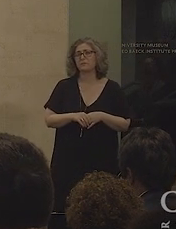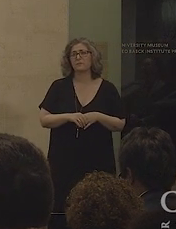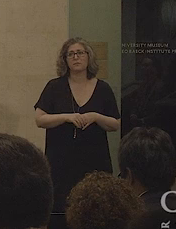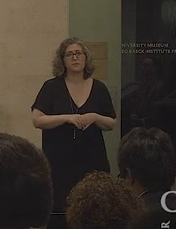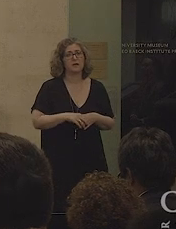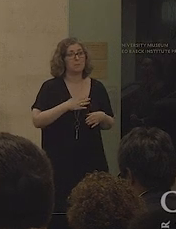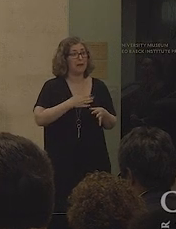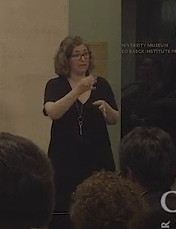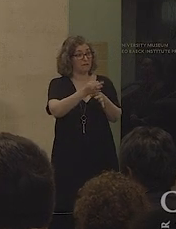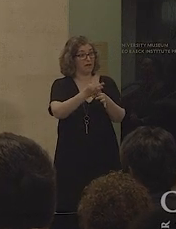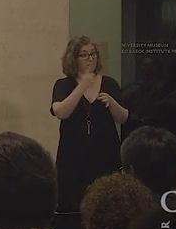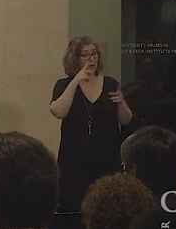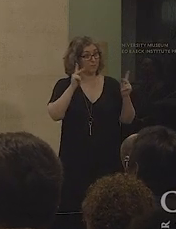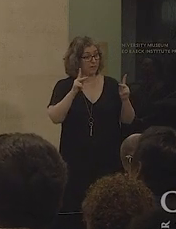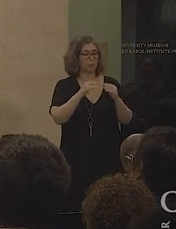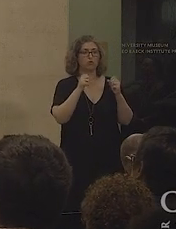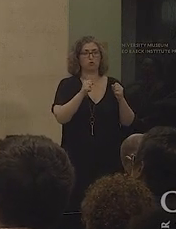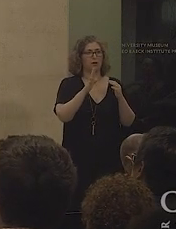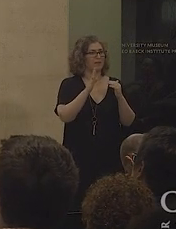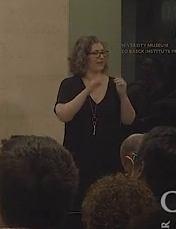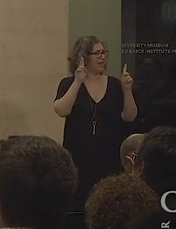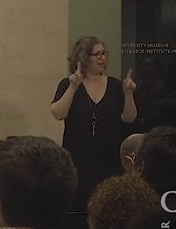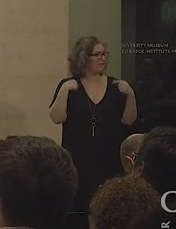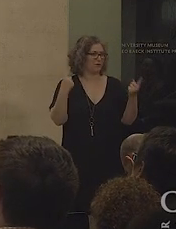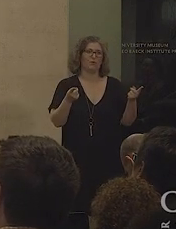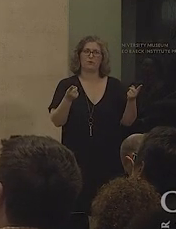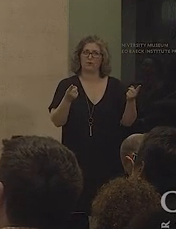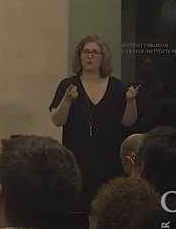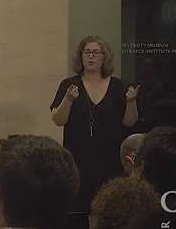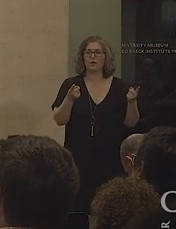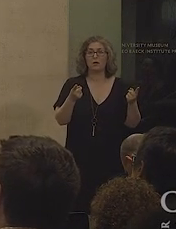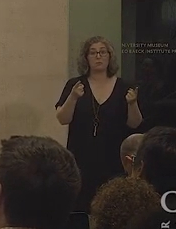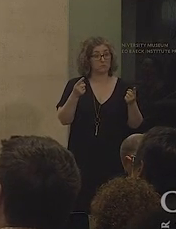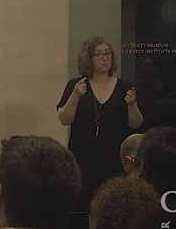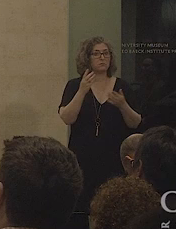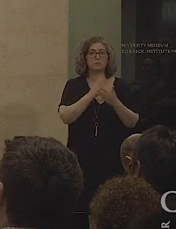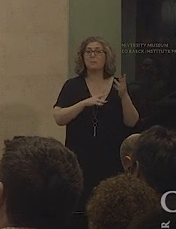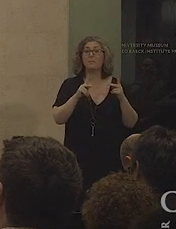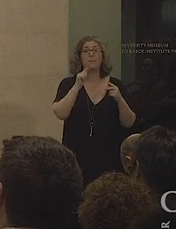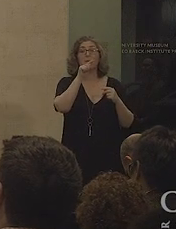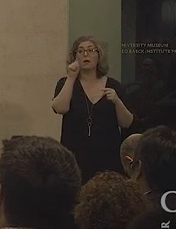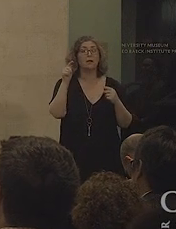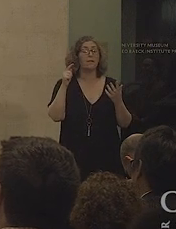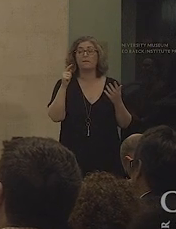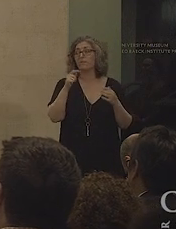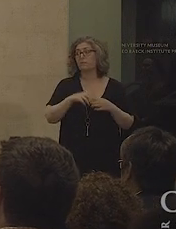my faith in people is stronger than it's ever been right now. There are people who have no